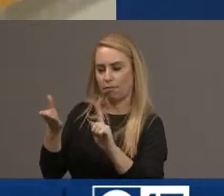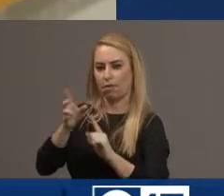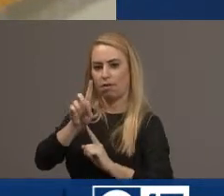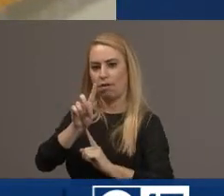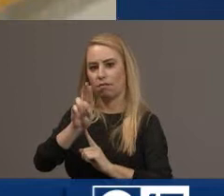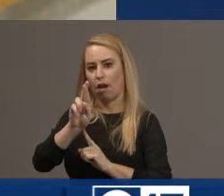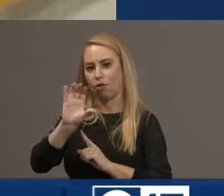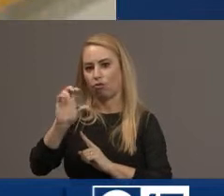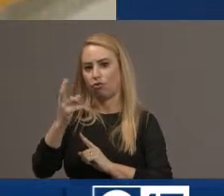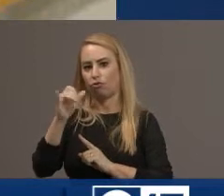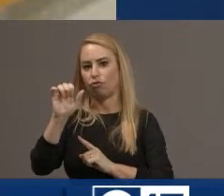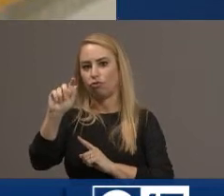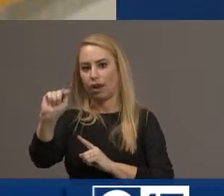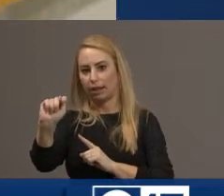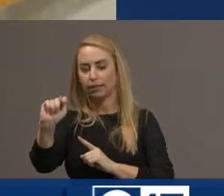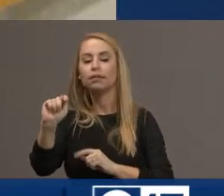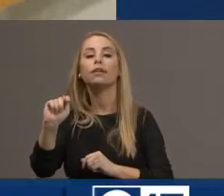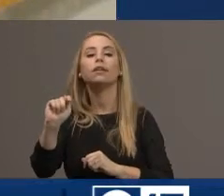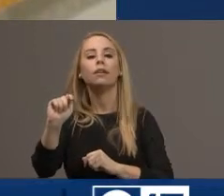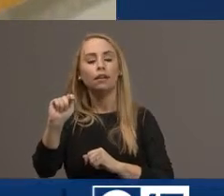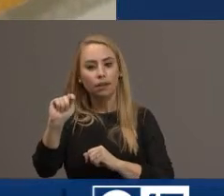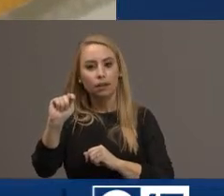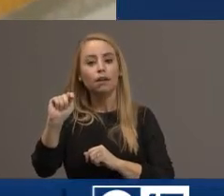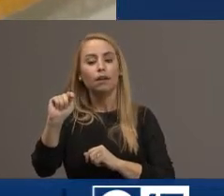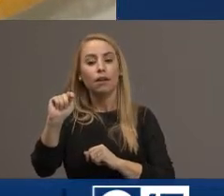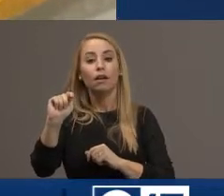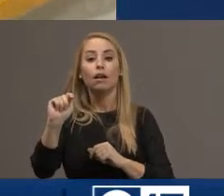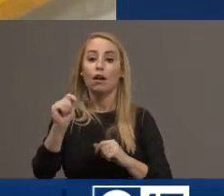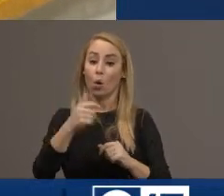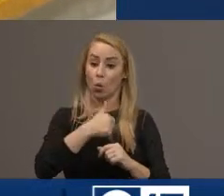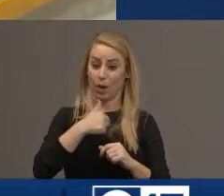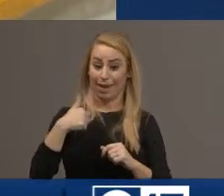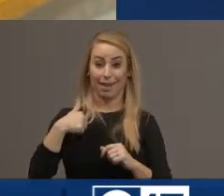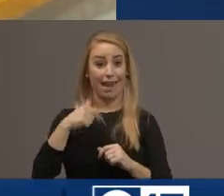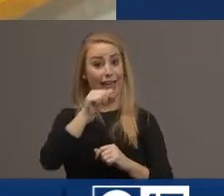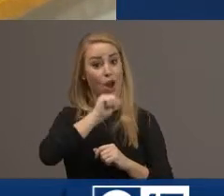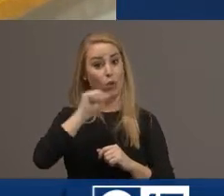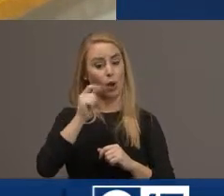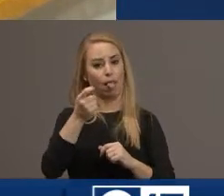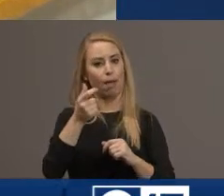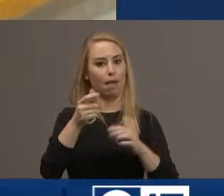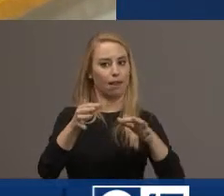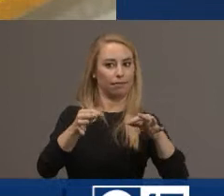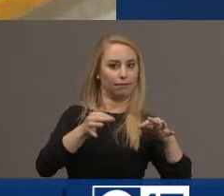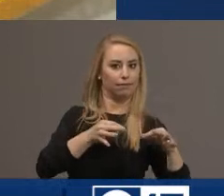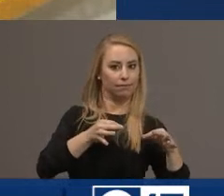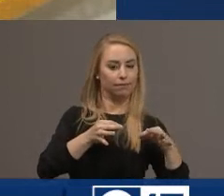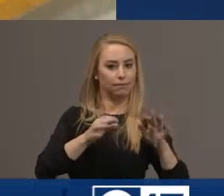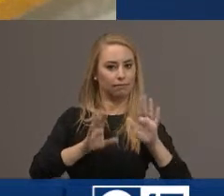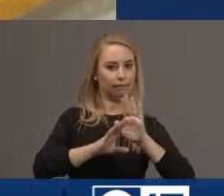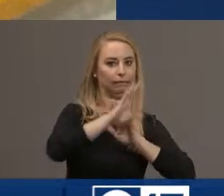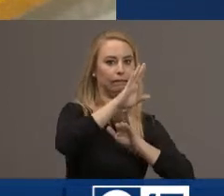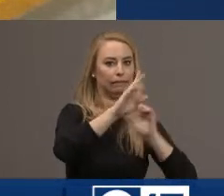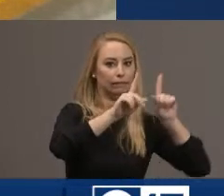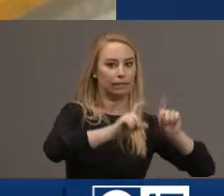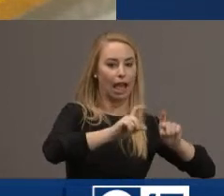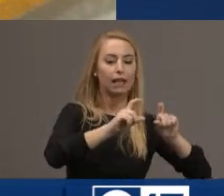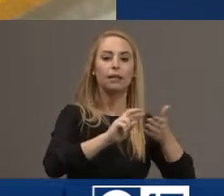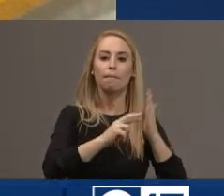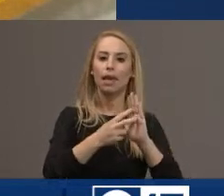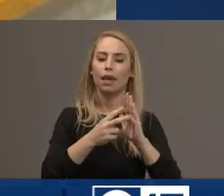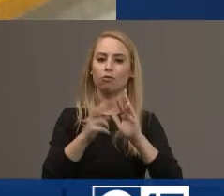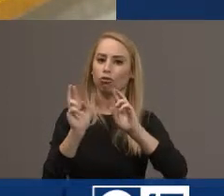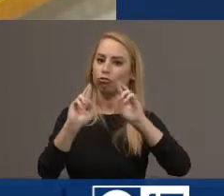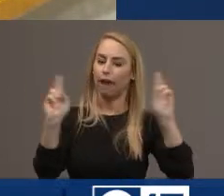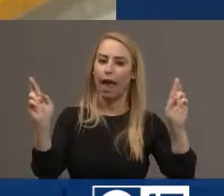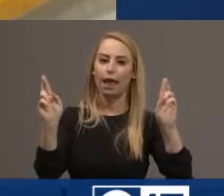there is one advantage to being a little bit late in the wave here, we have a great relationship with FEMA. We were able to double the amount of tests that we